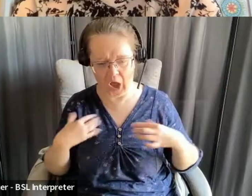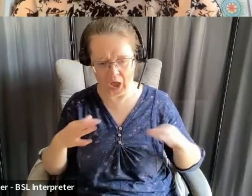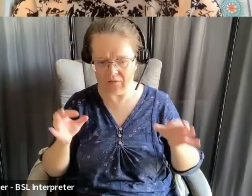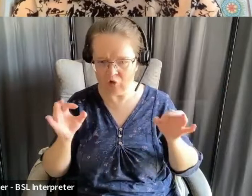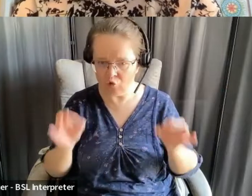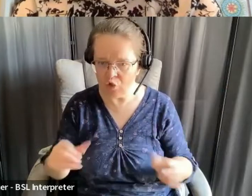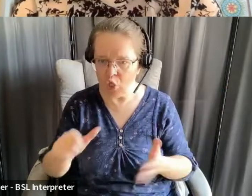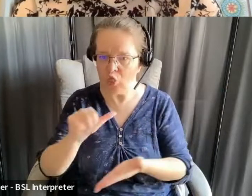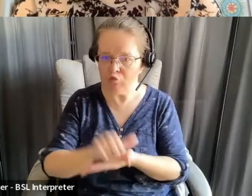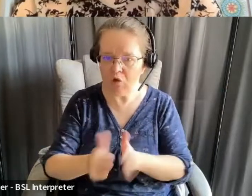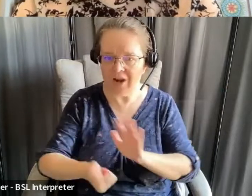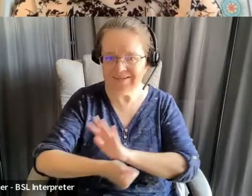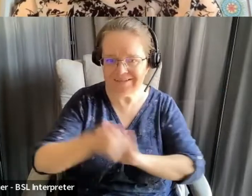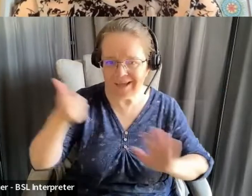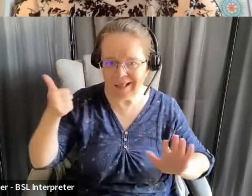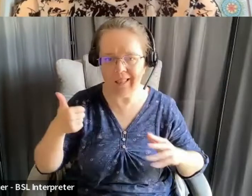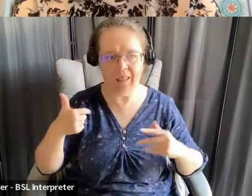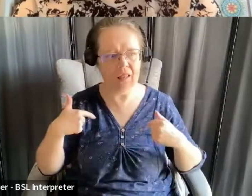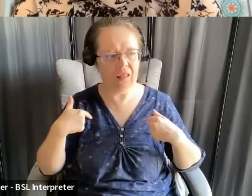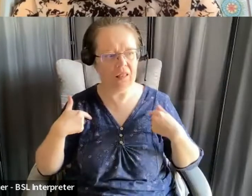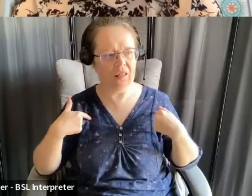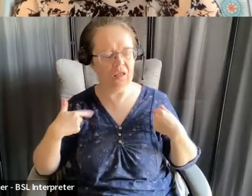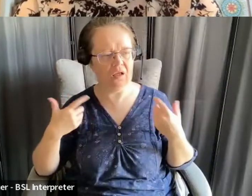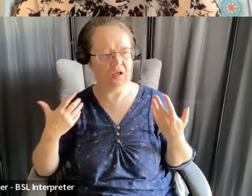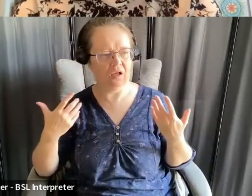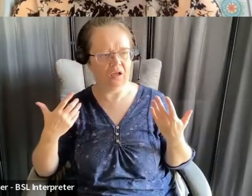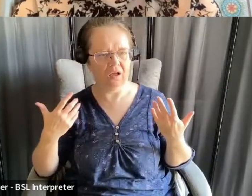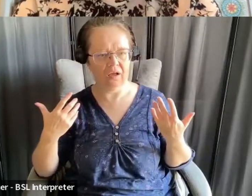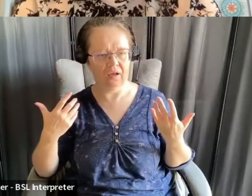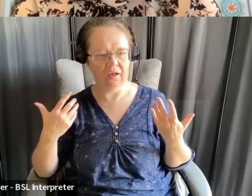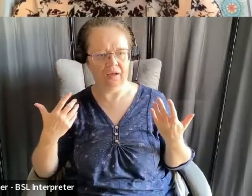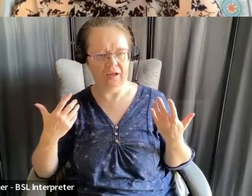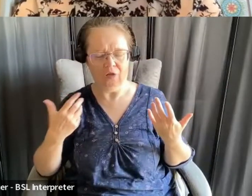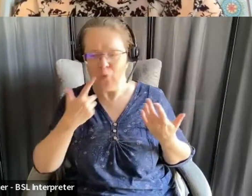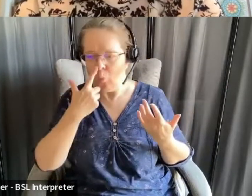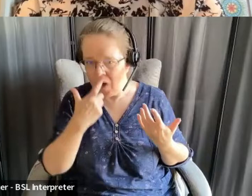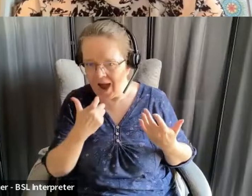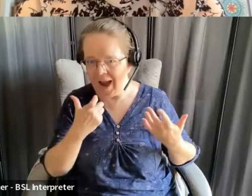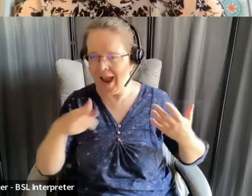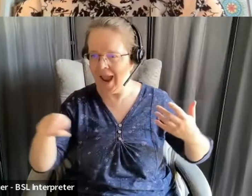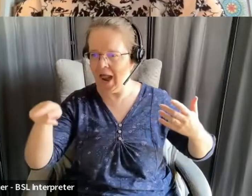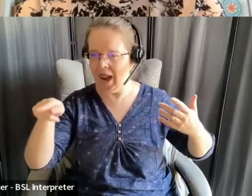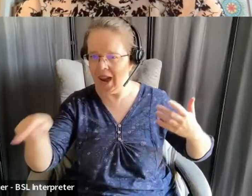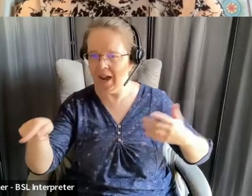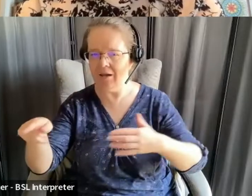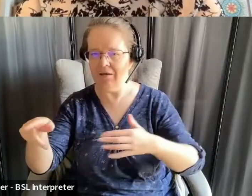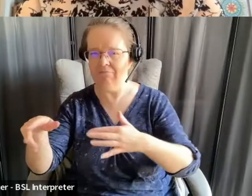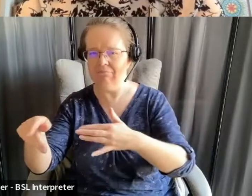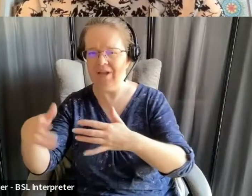right skills to forge or make my